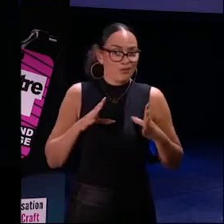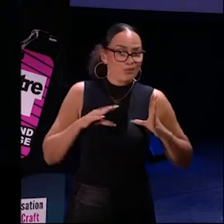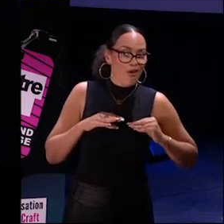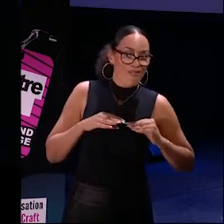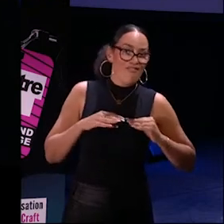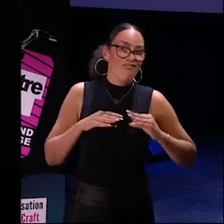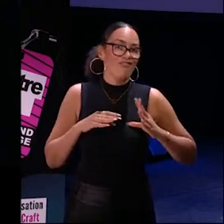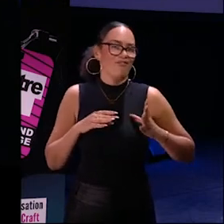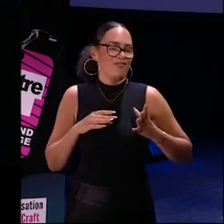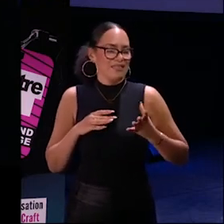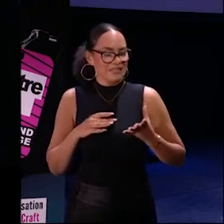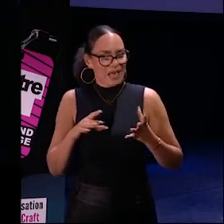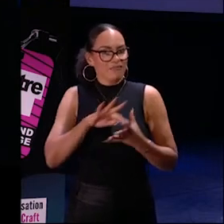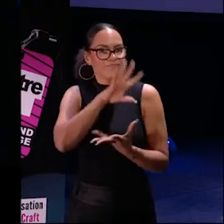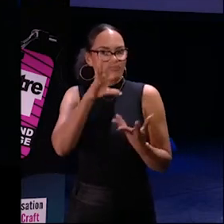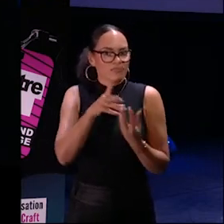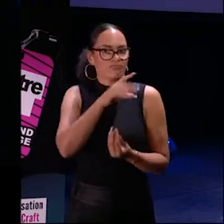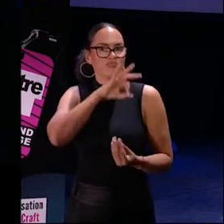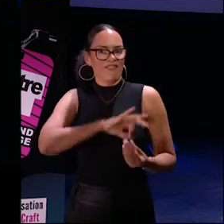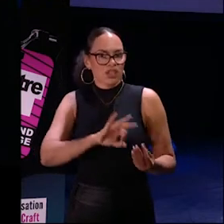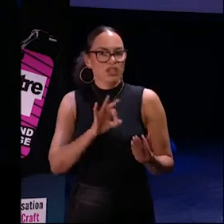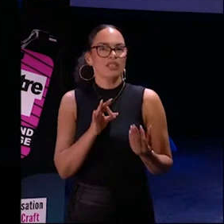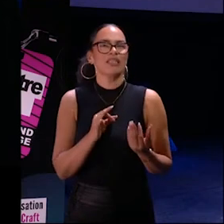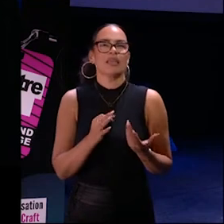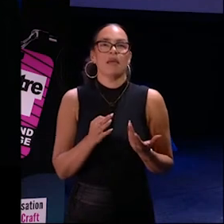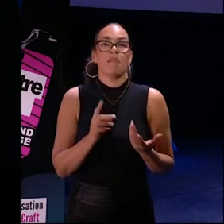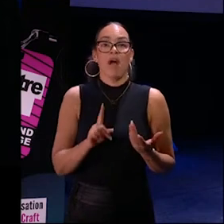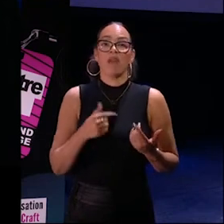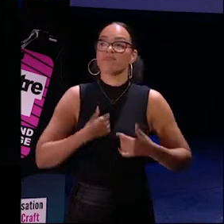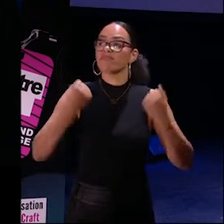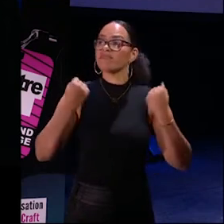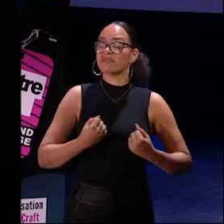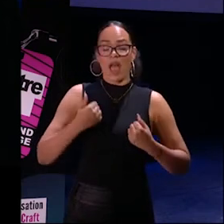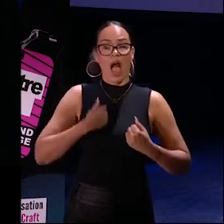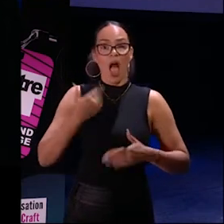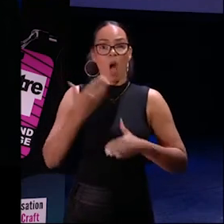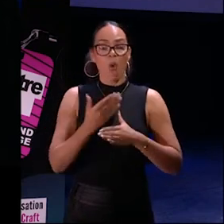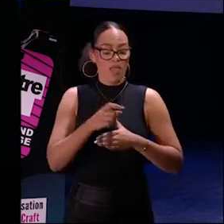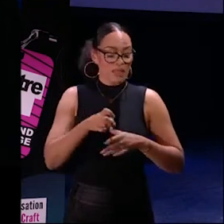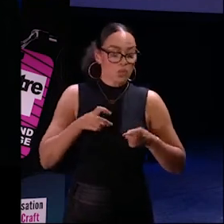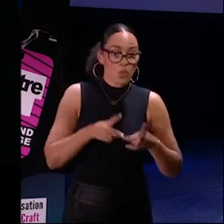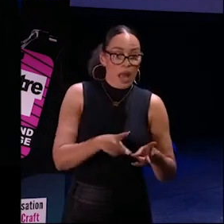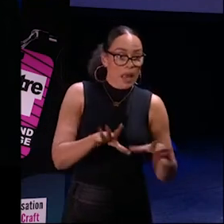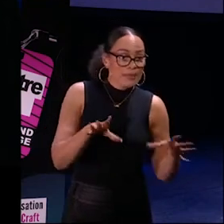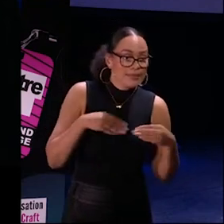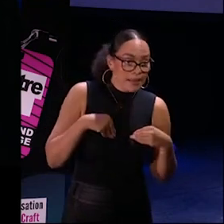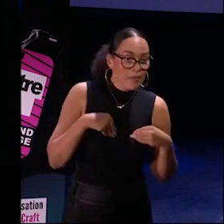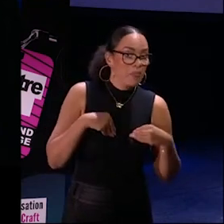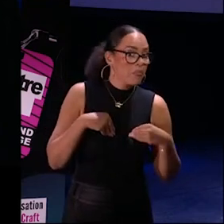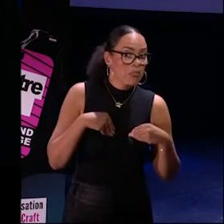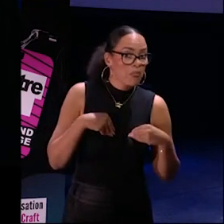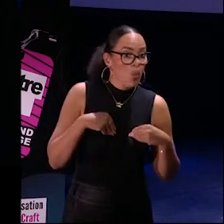privileges. But going, nah, this is the way I want to work. And if you're not open to that, or at least having